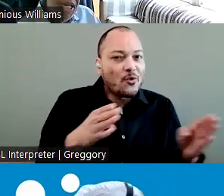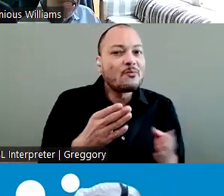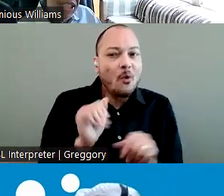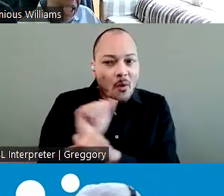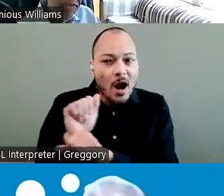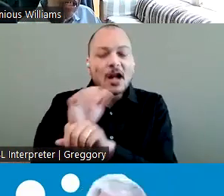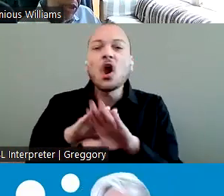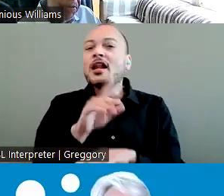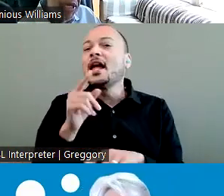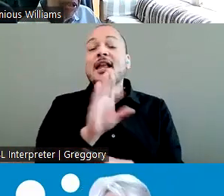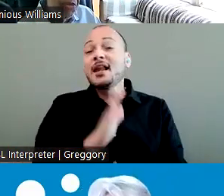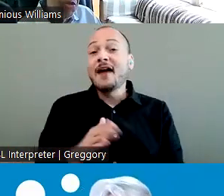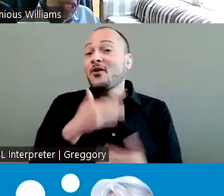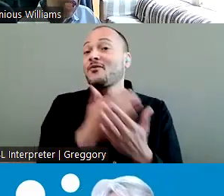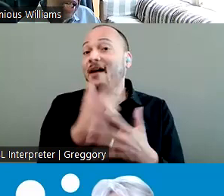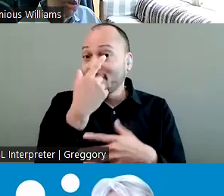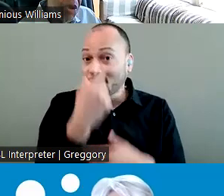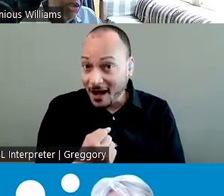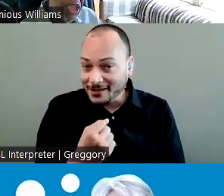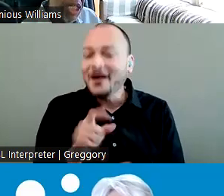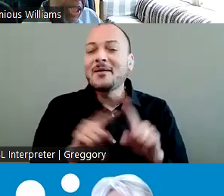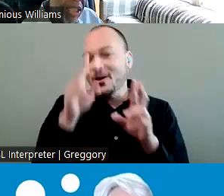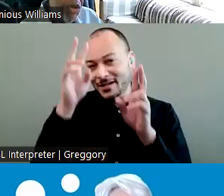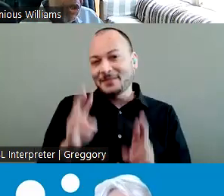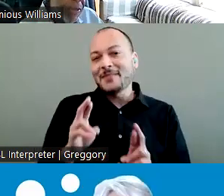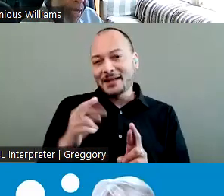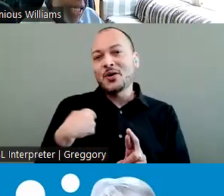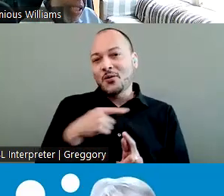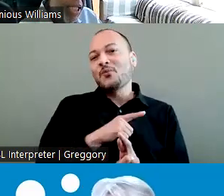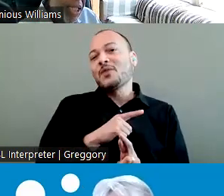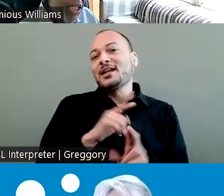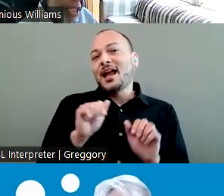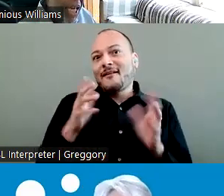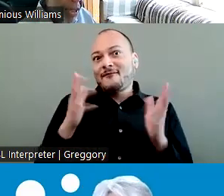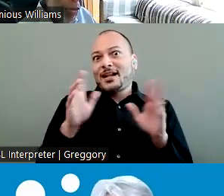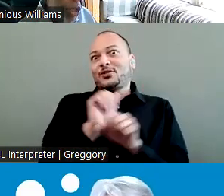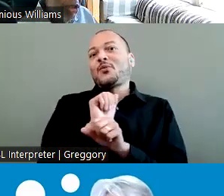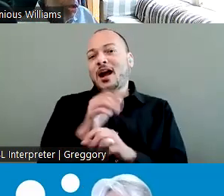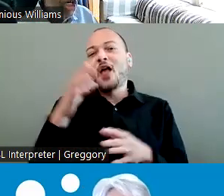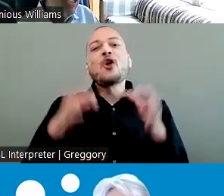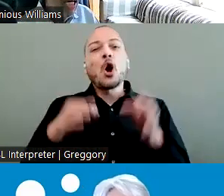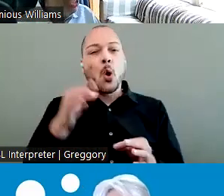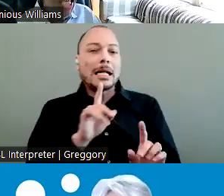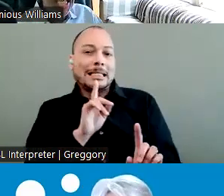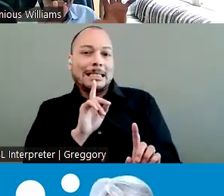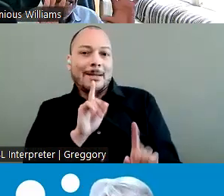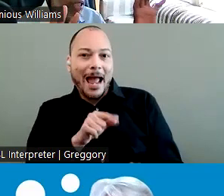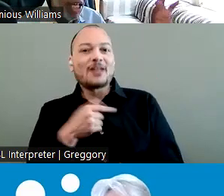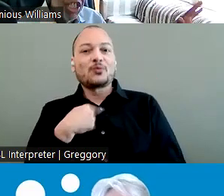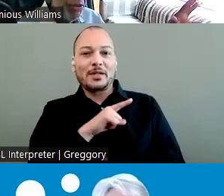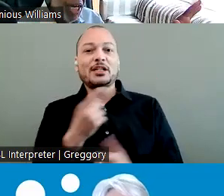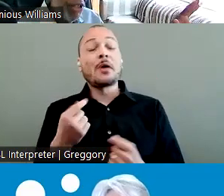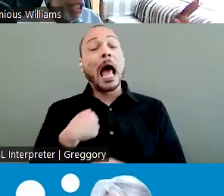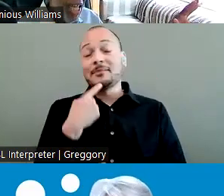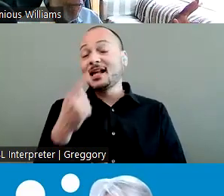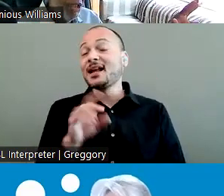to a basic level of respect where we could get the work done that the court demanded that we do. So I'm just saying nothing